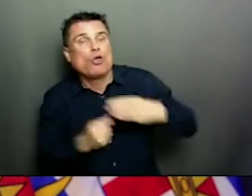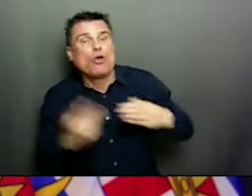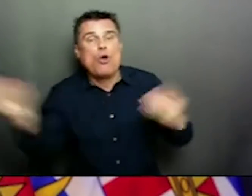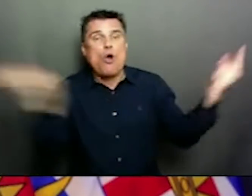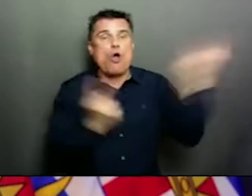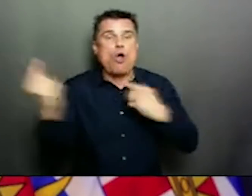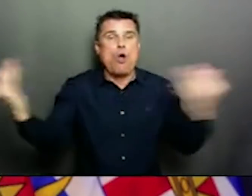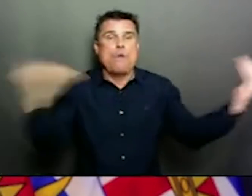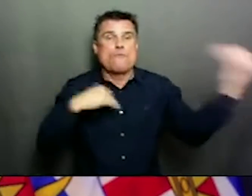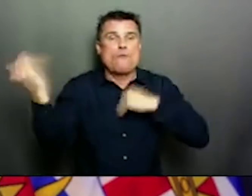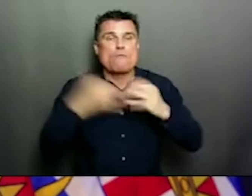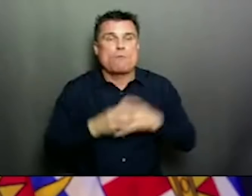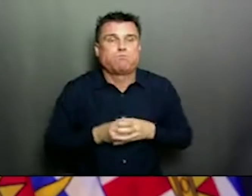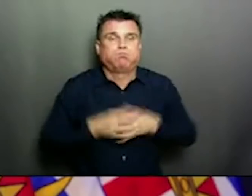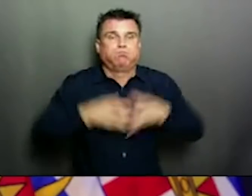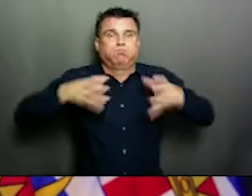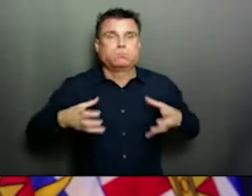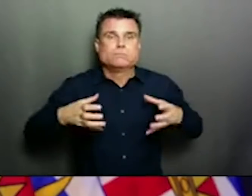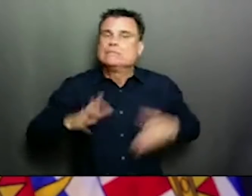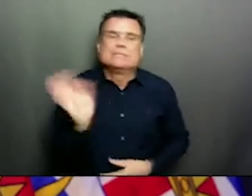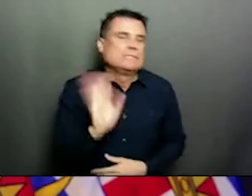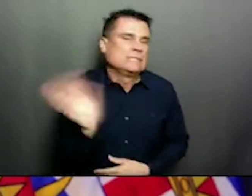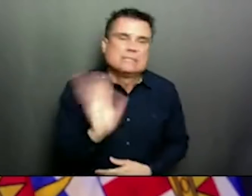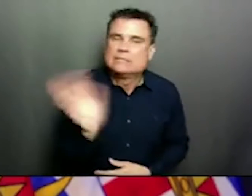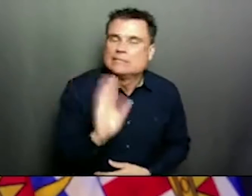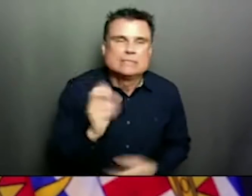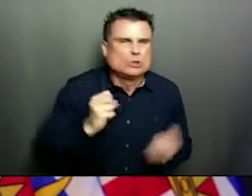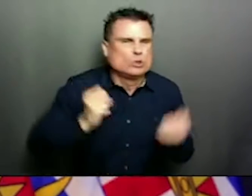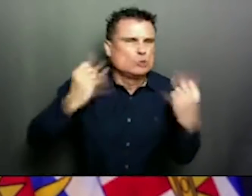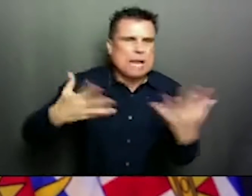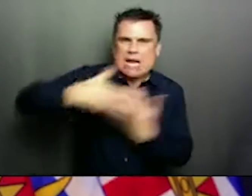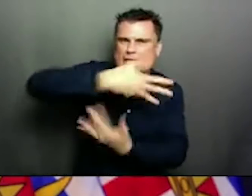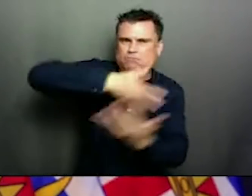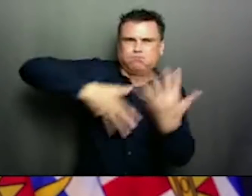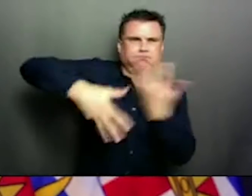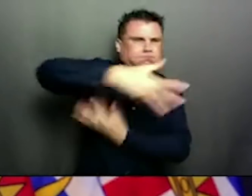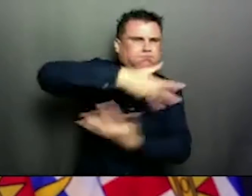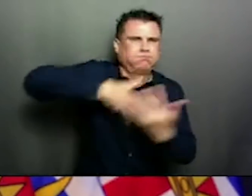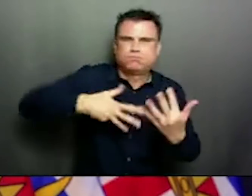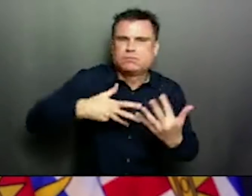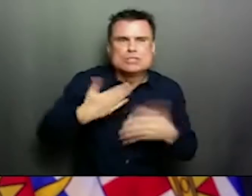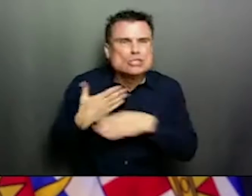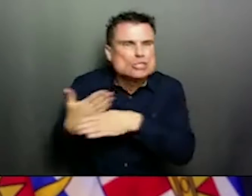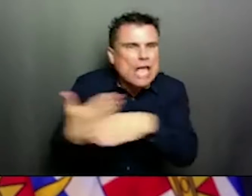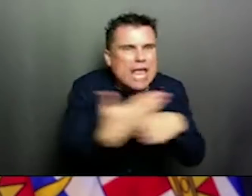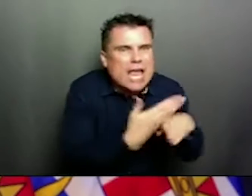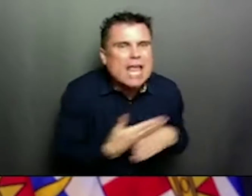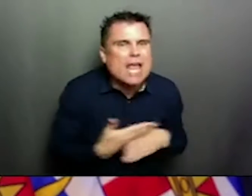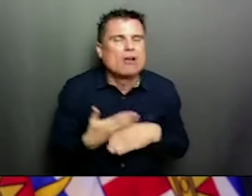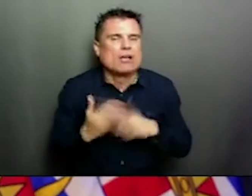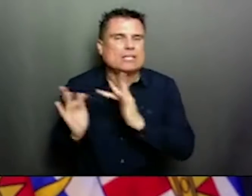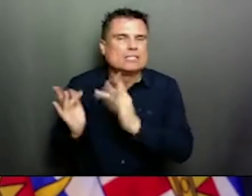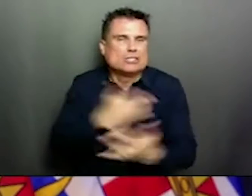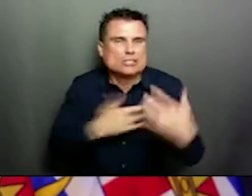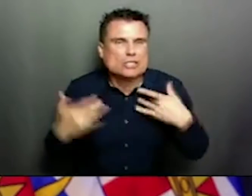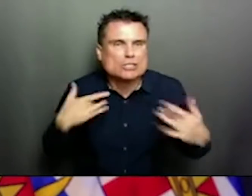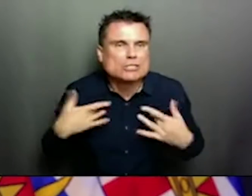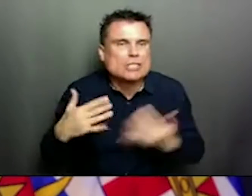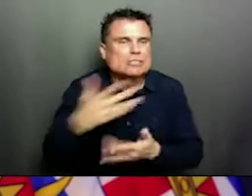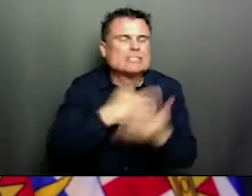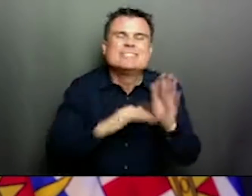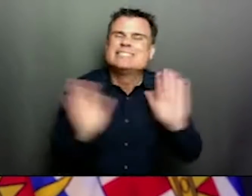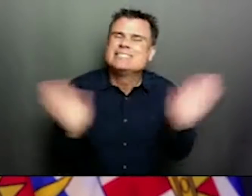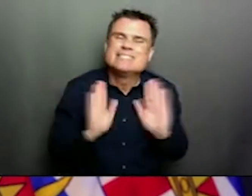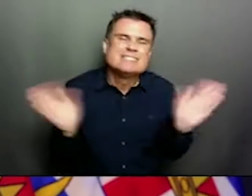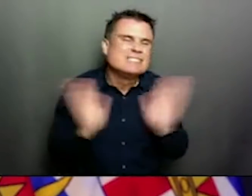within our homes, when we're eating, when we're being with people that we love. So we need to show our love for each